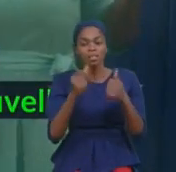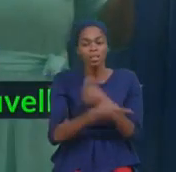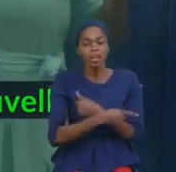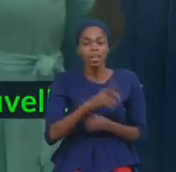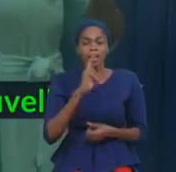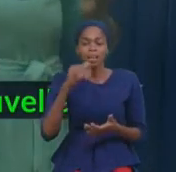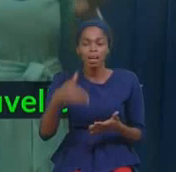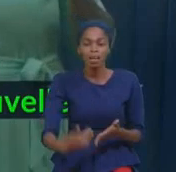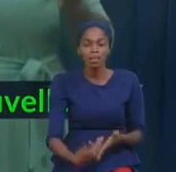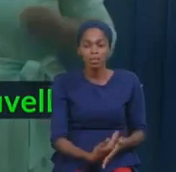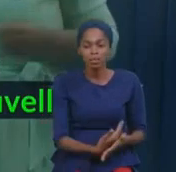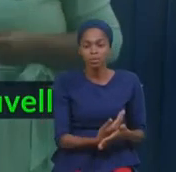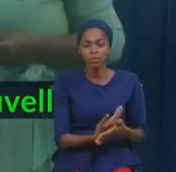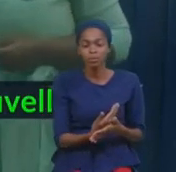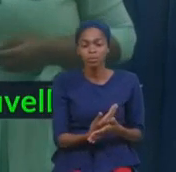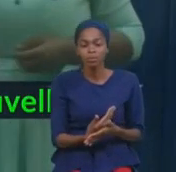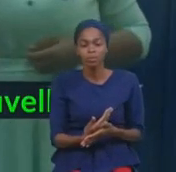day anew.